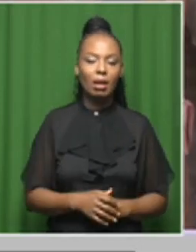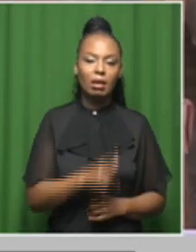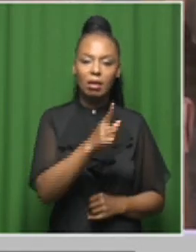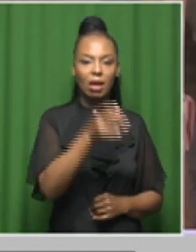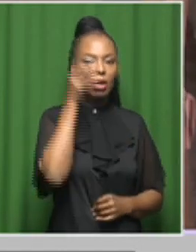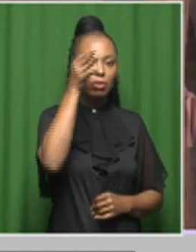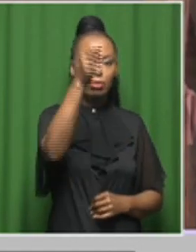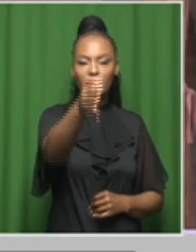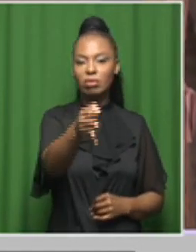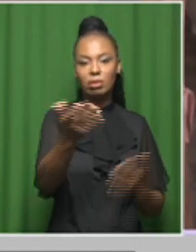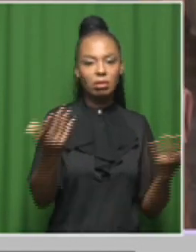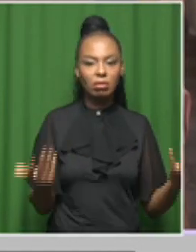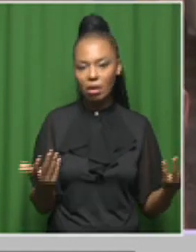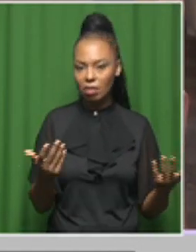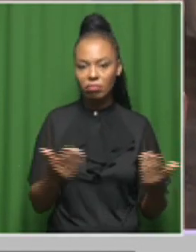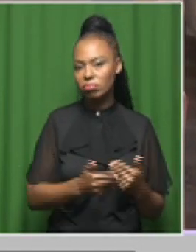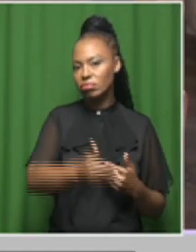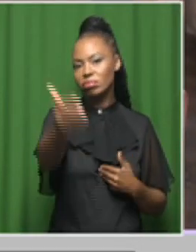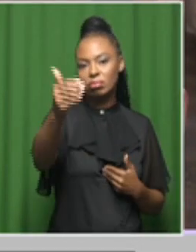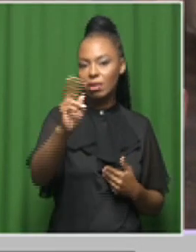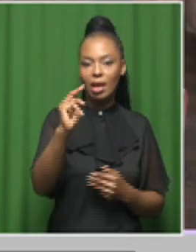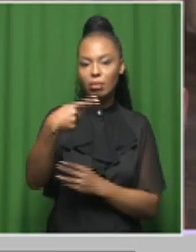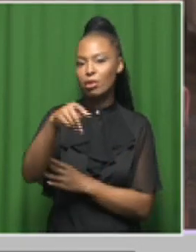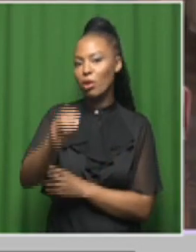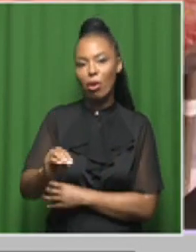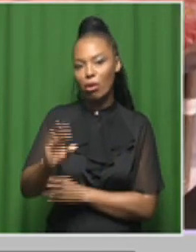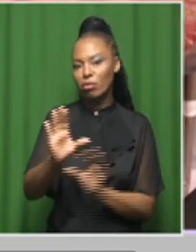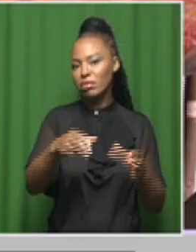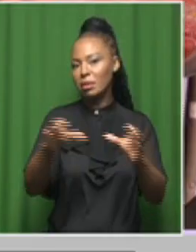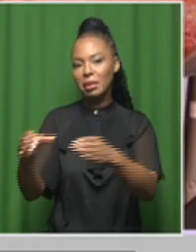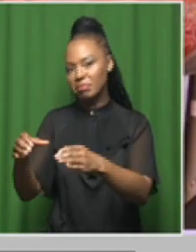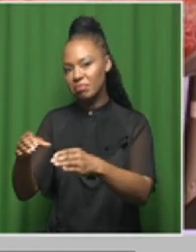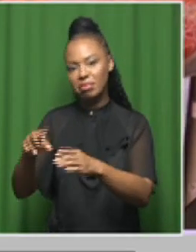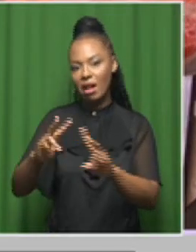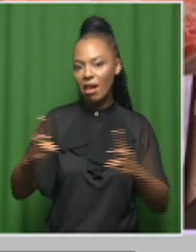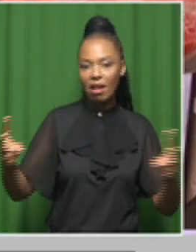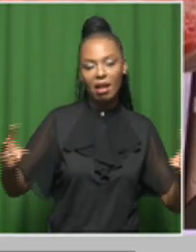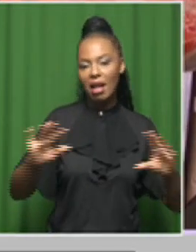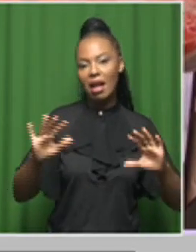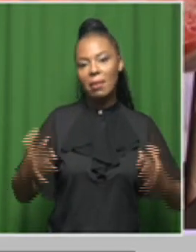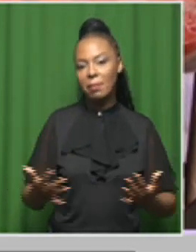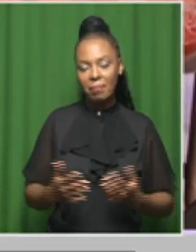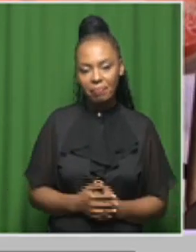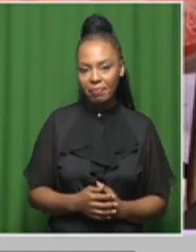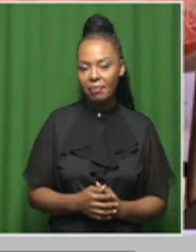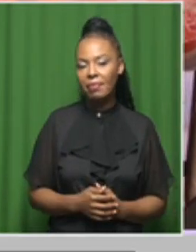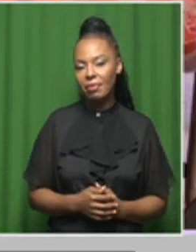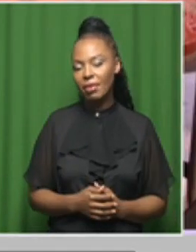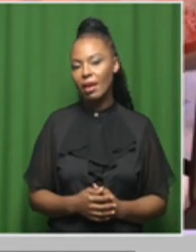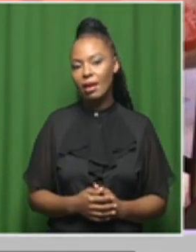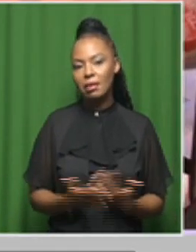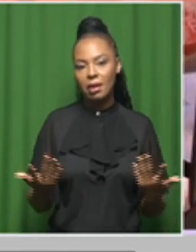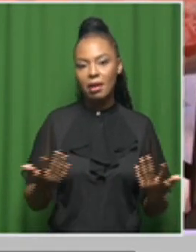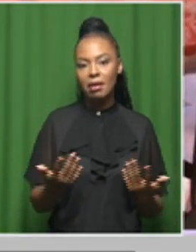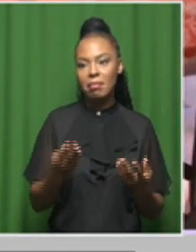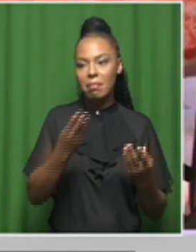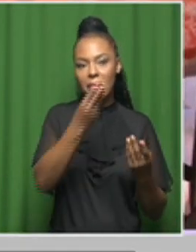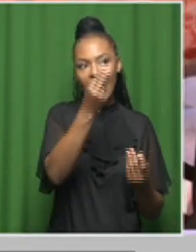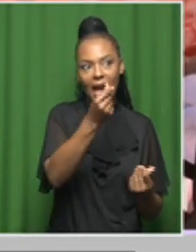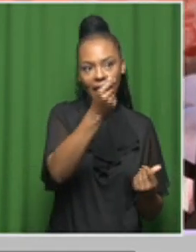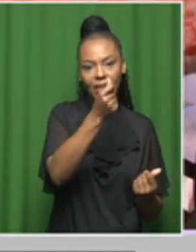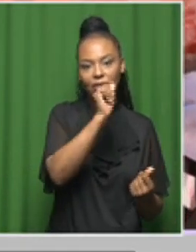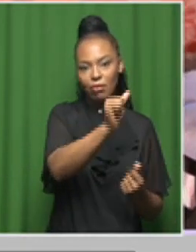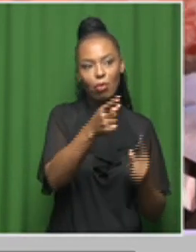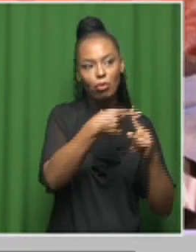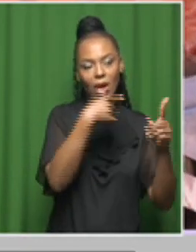future? I mean, what is the way forward for NPOs? Because we've also seen the funding freeze from the US, and this